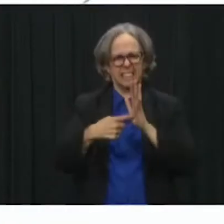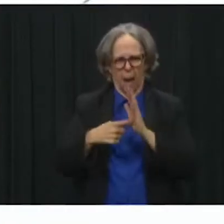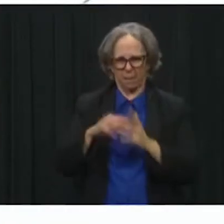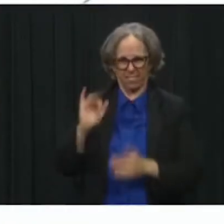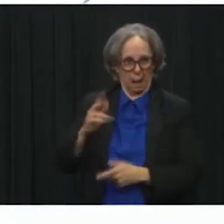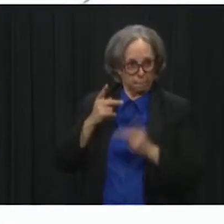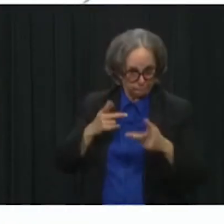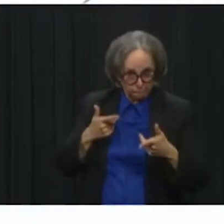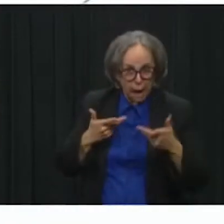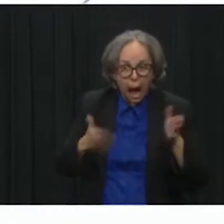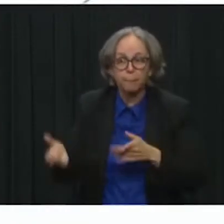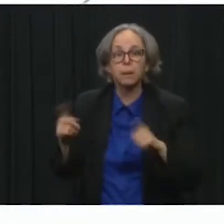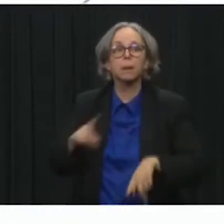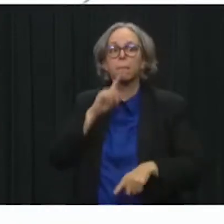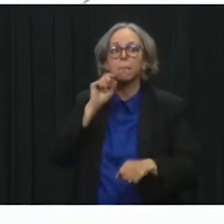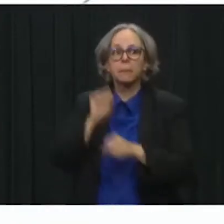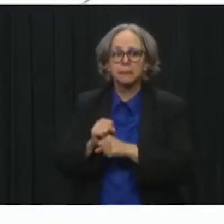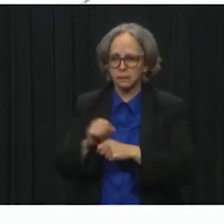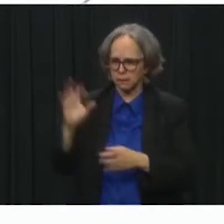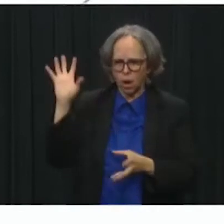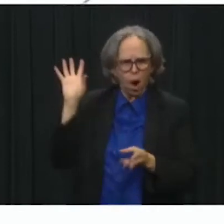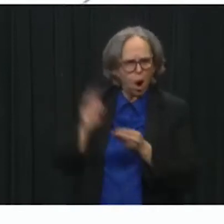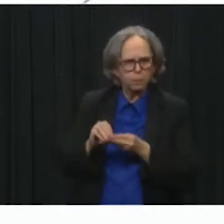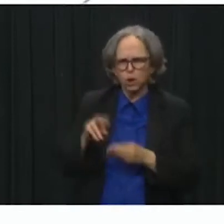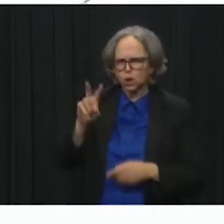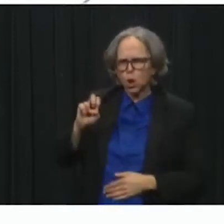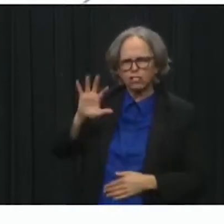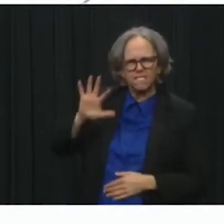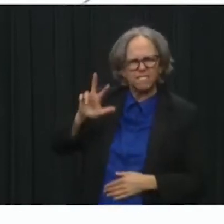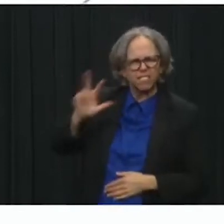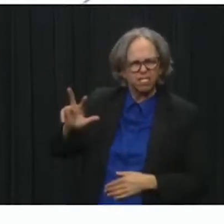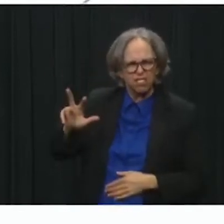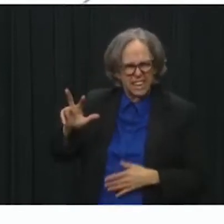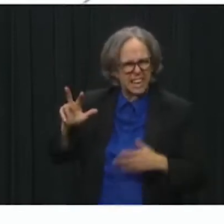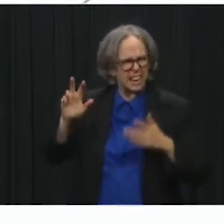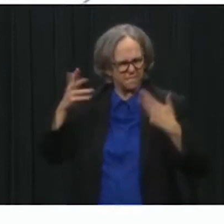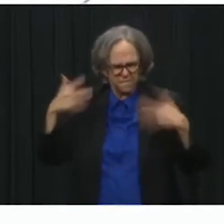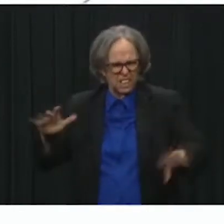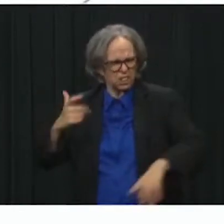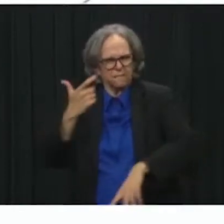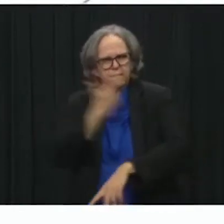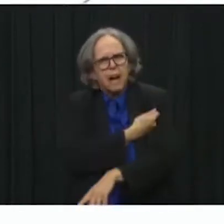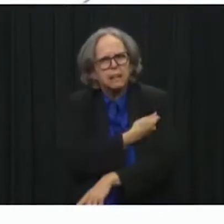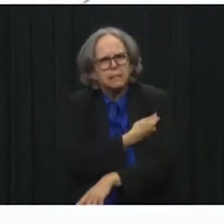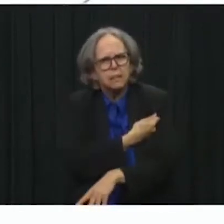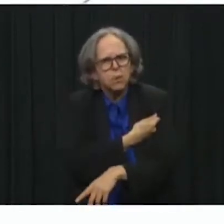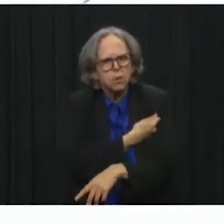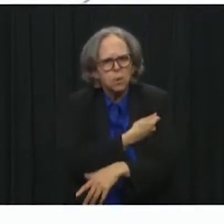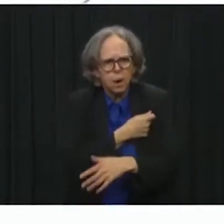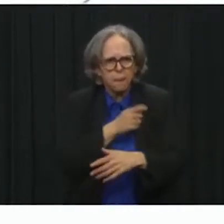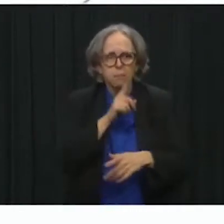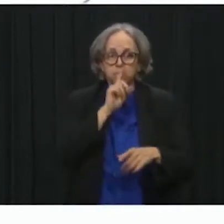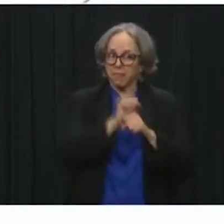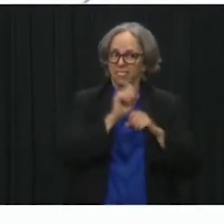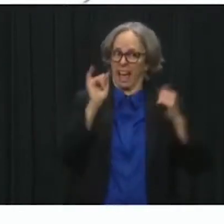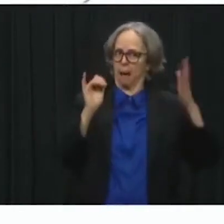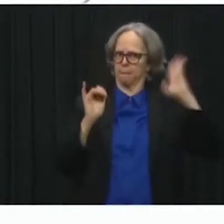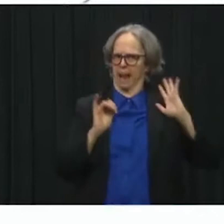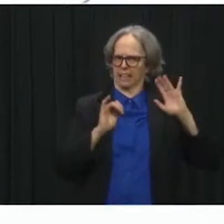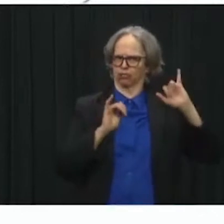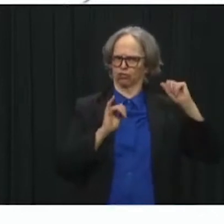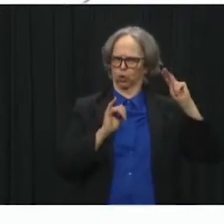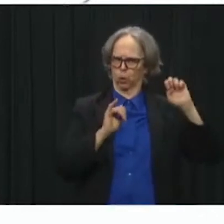in the week of June 27th. The following week, when their incentive